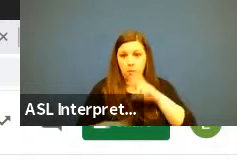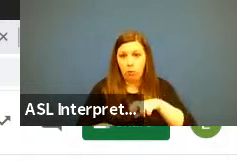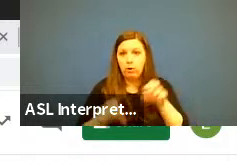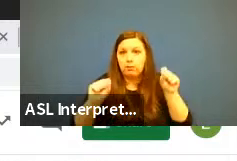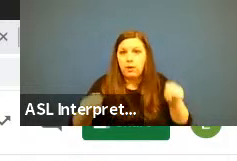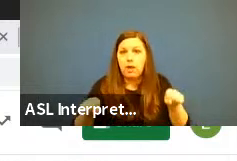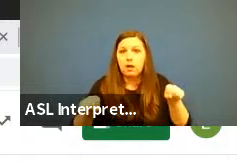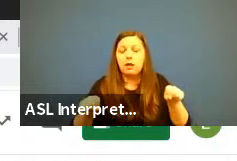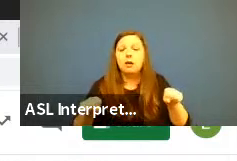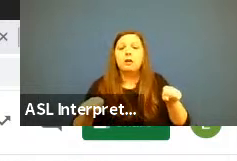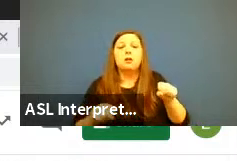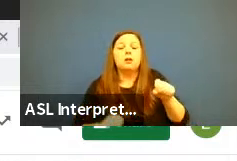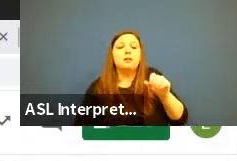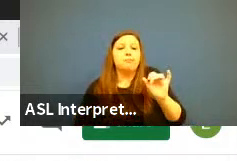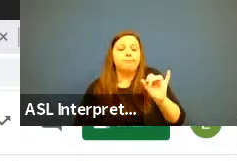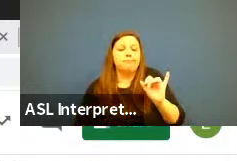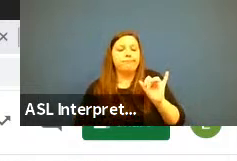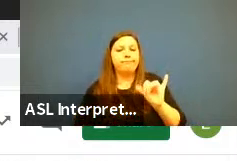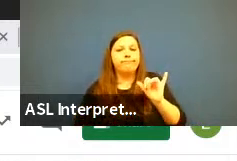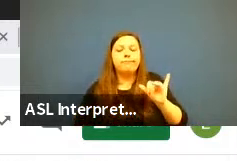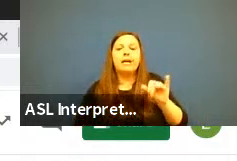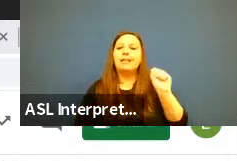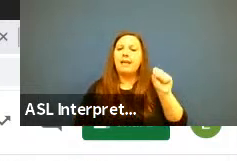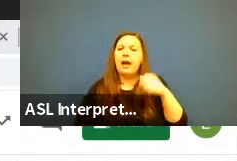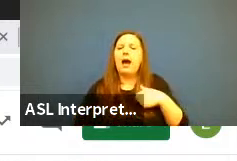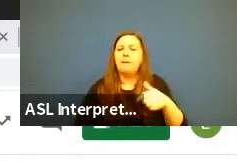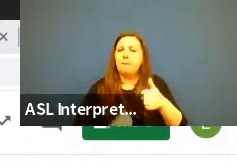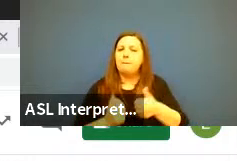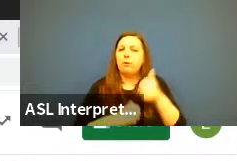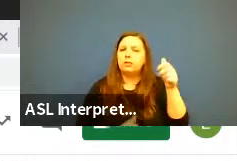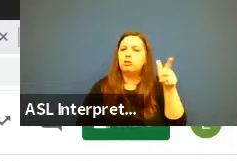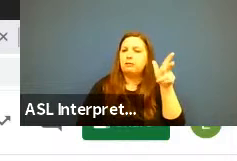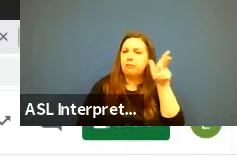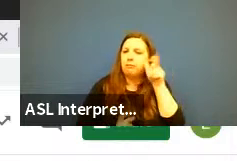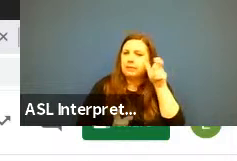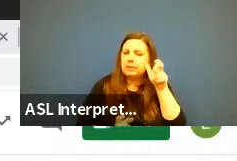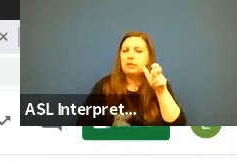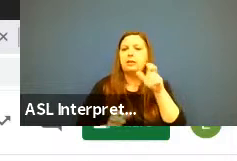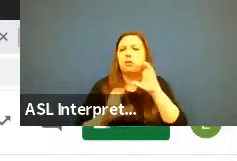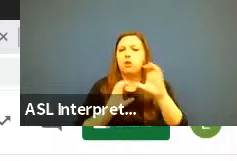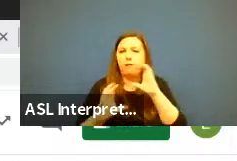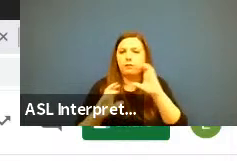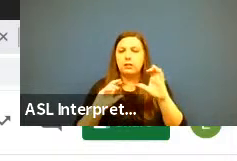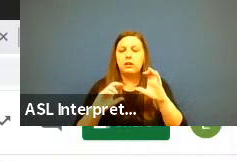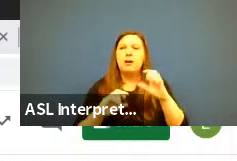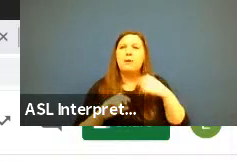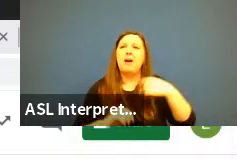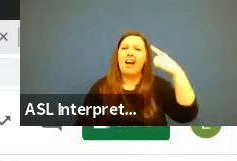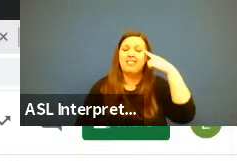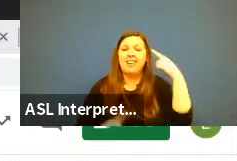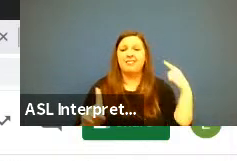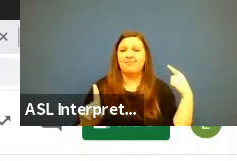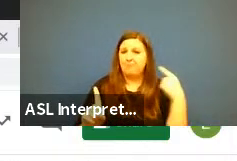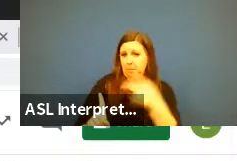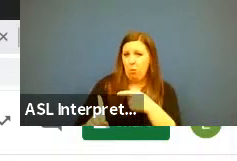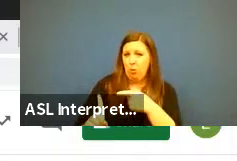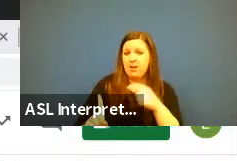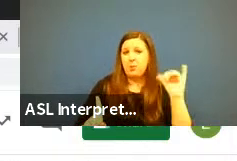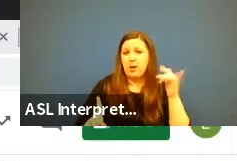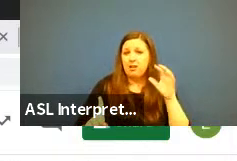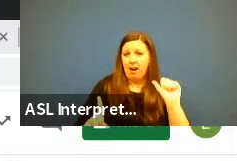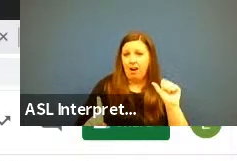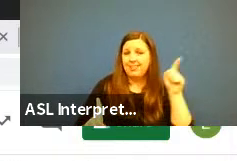So yeah, I'm mostly just listening in on the conversation, but I think the thrust of what Cognia is asking for